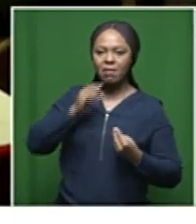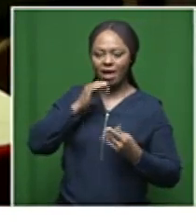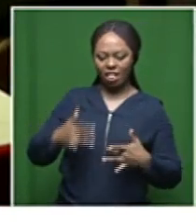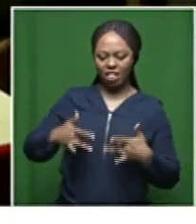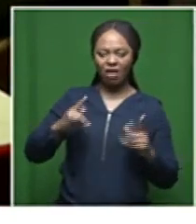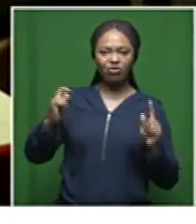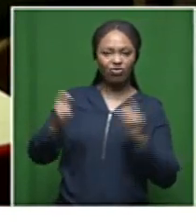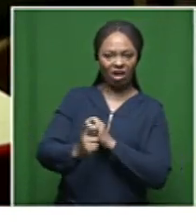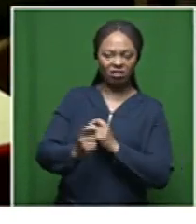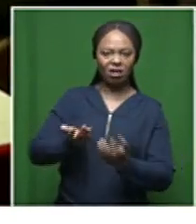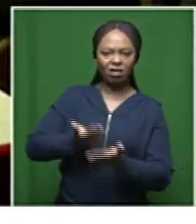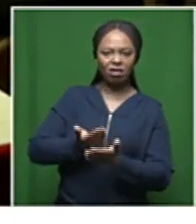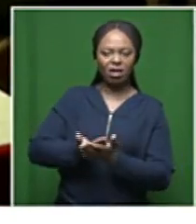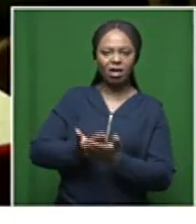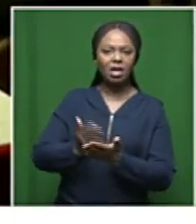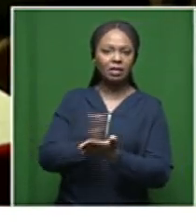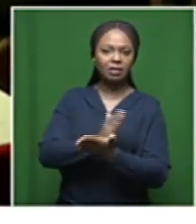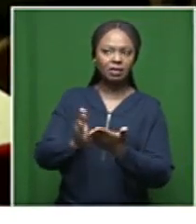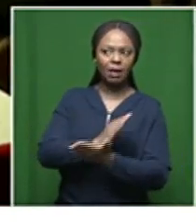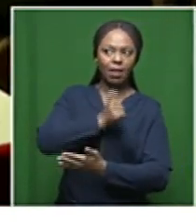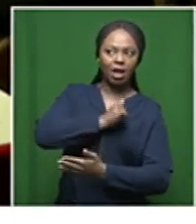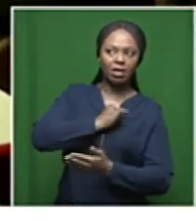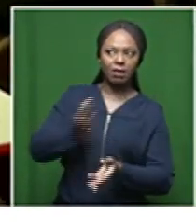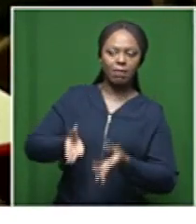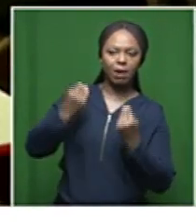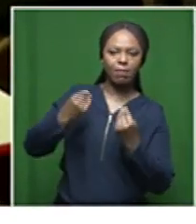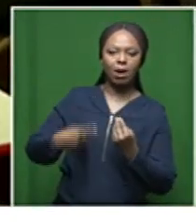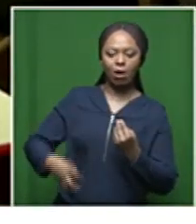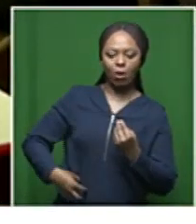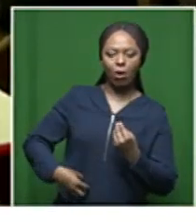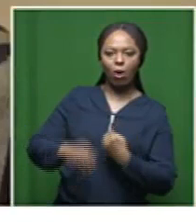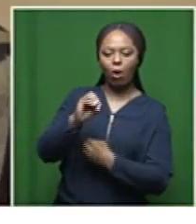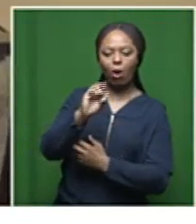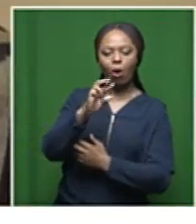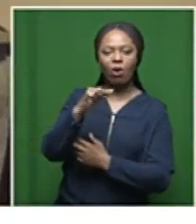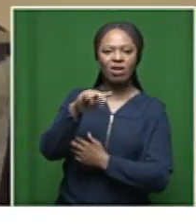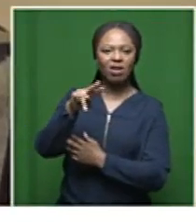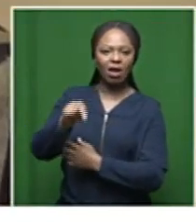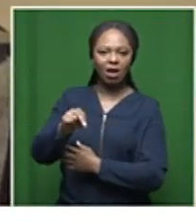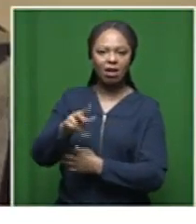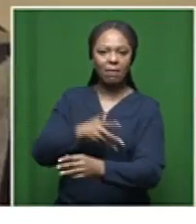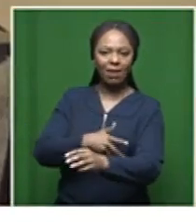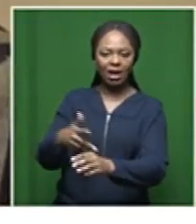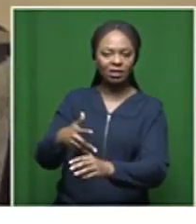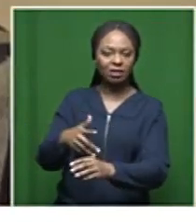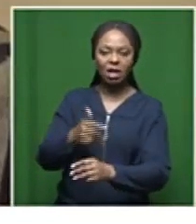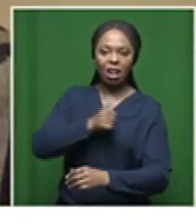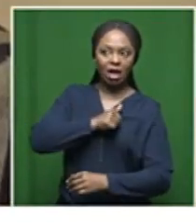like Mpure, not many are lucky to receive organs and blood at their time of need. It was in